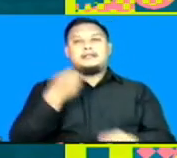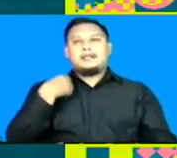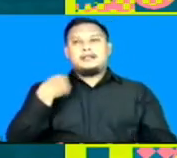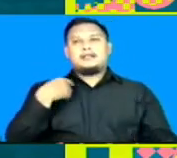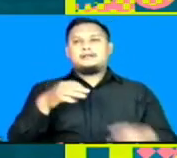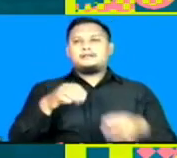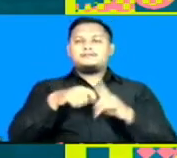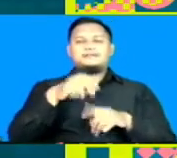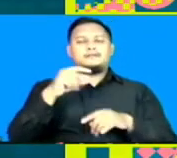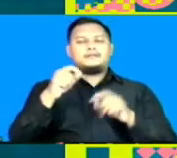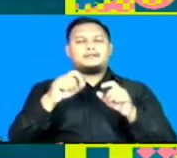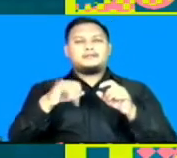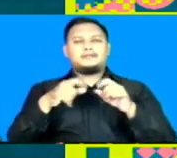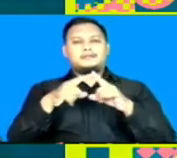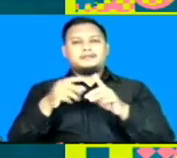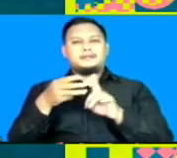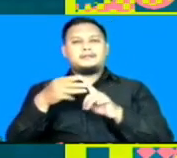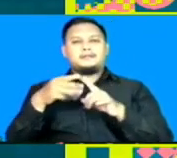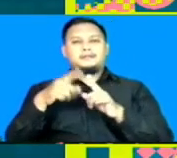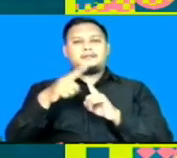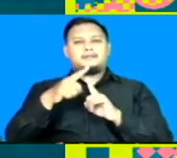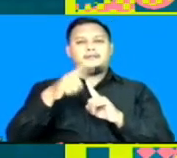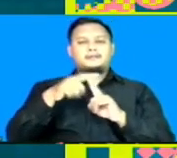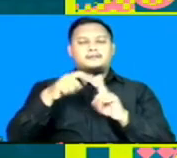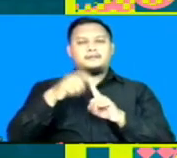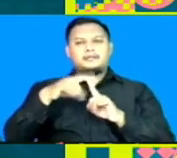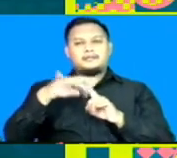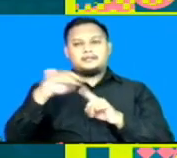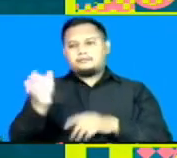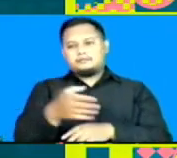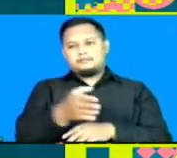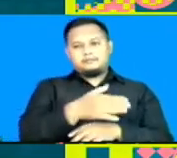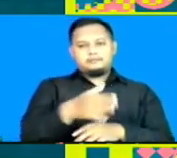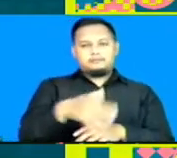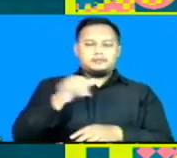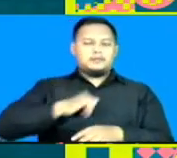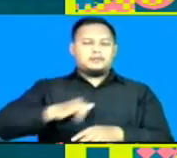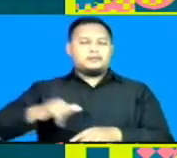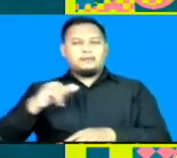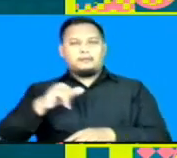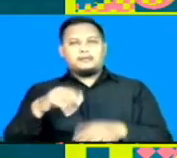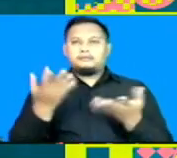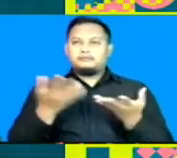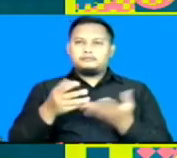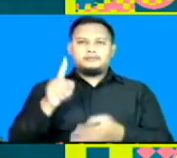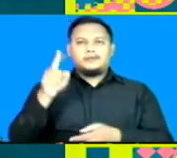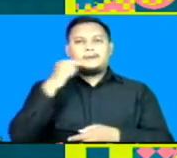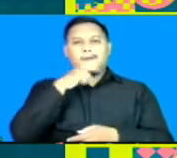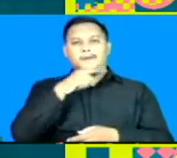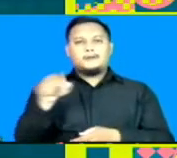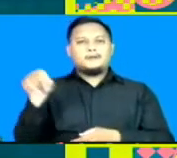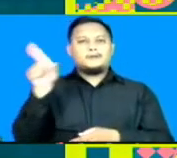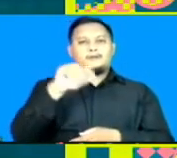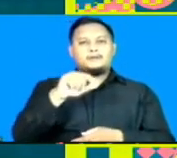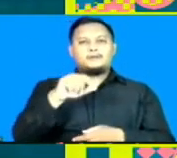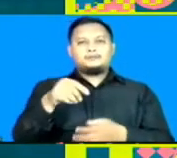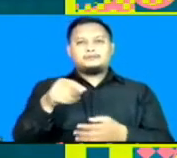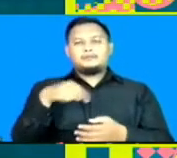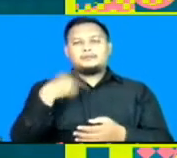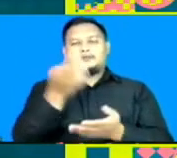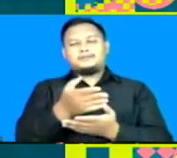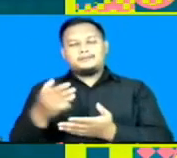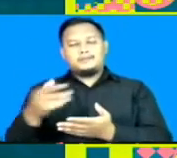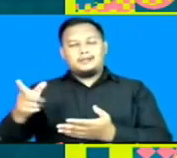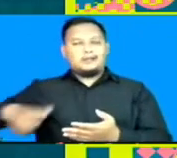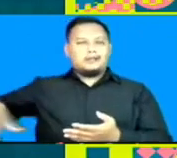weekly or monthly basis, we clean our neighborhood. That's the whole name of kerja bakti.